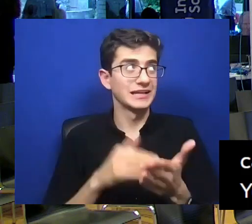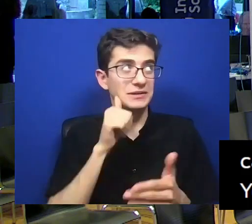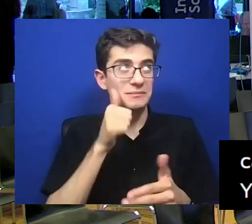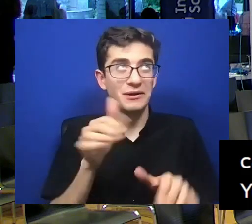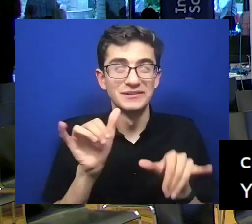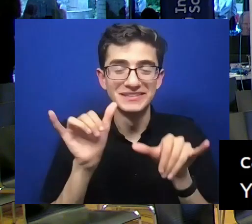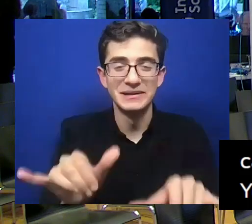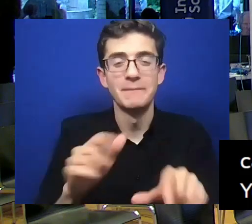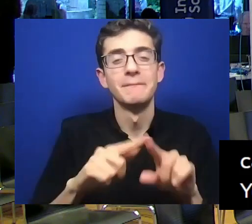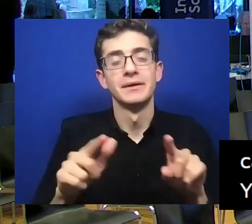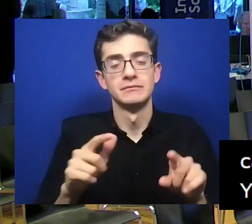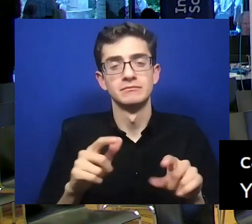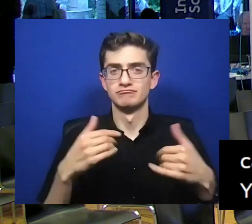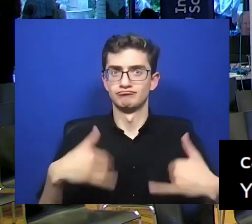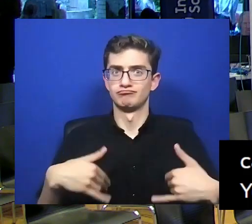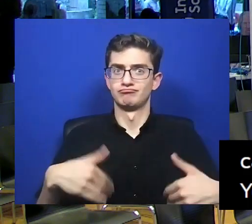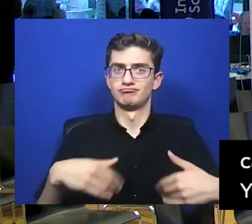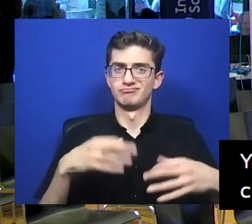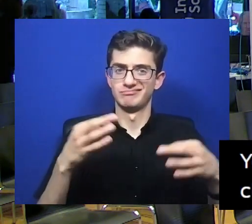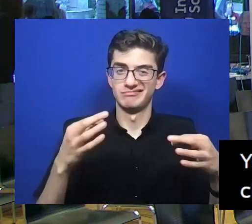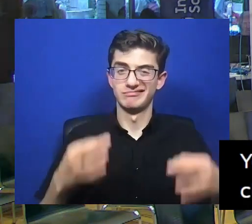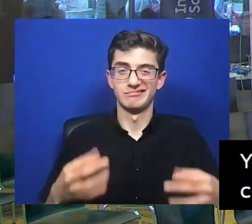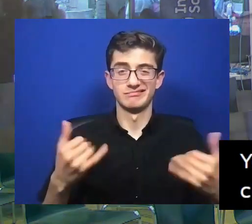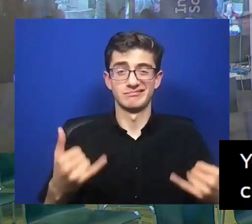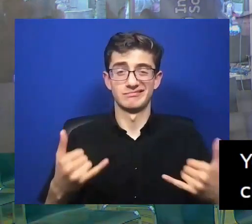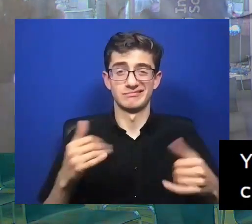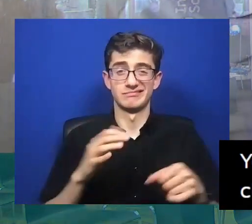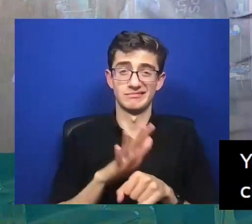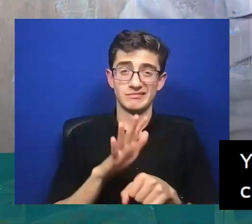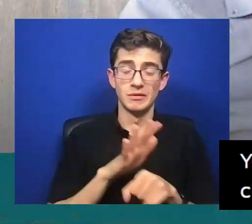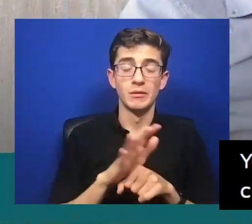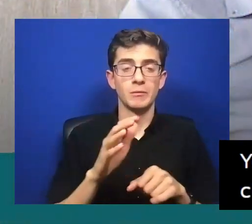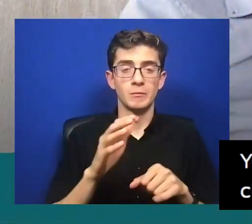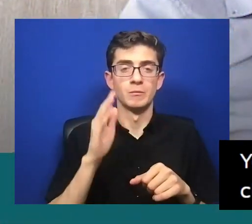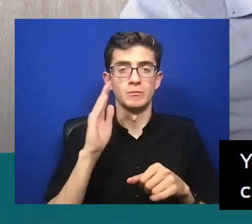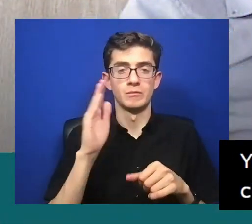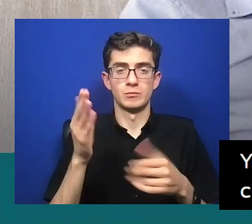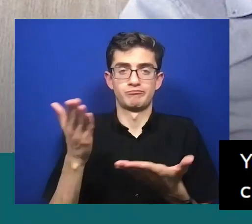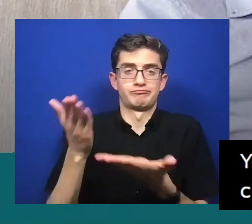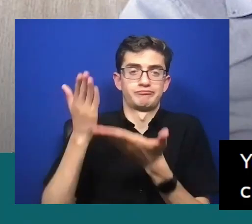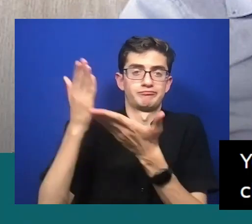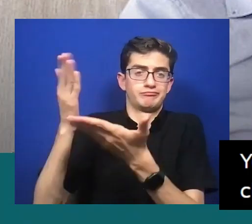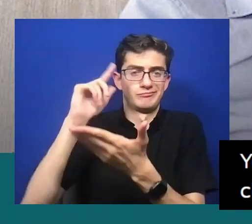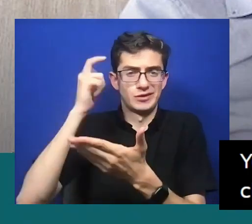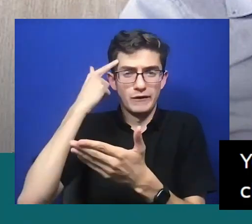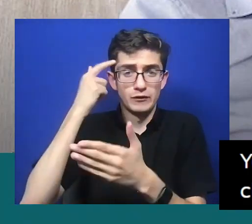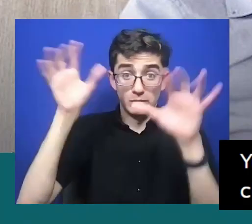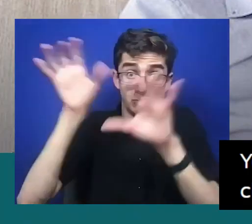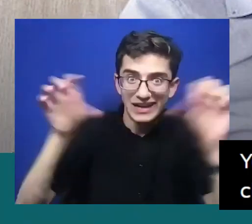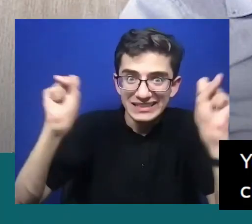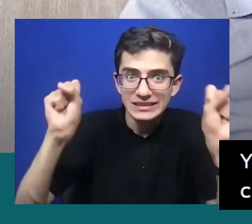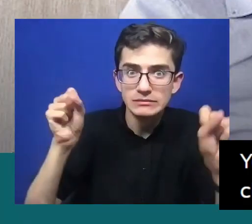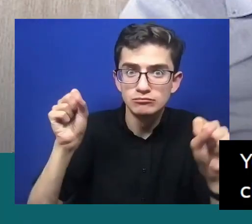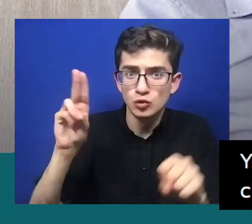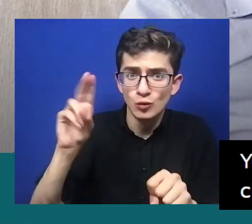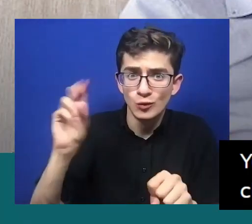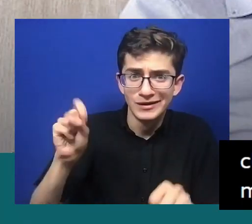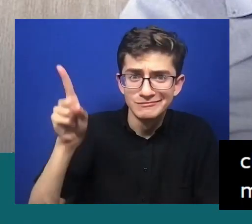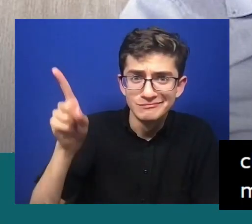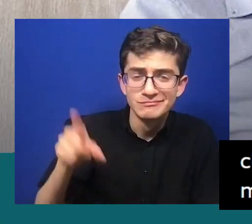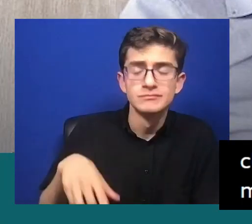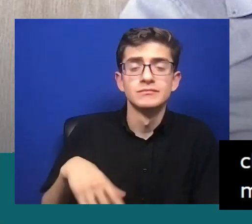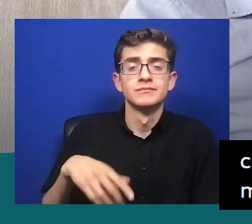take the world around and get stuff us to the governors and also the mayors and the president. And it'll be New